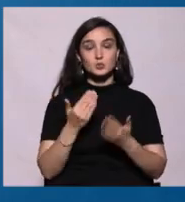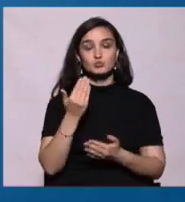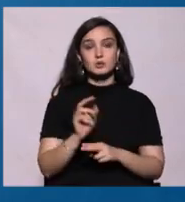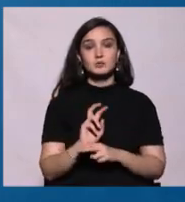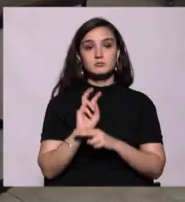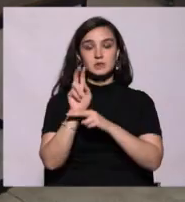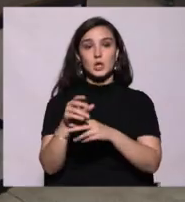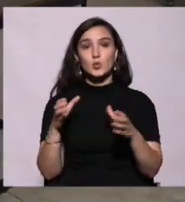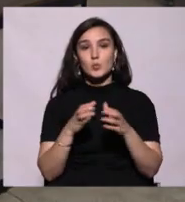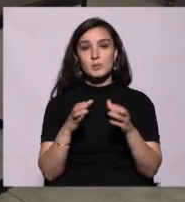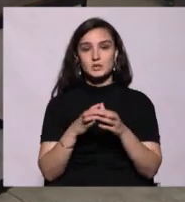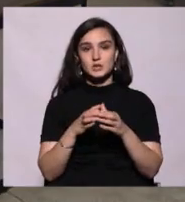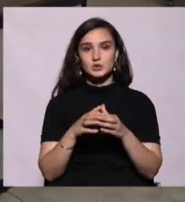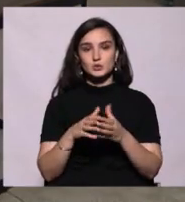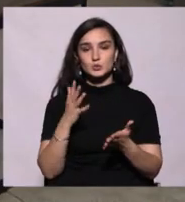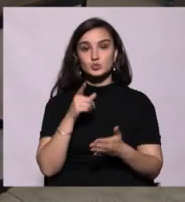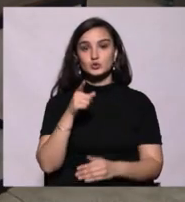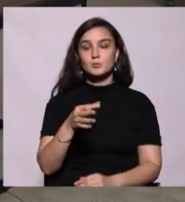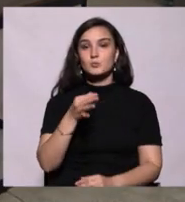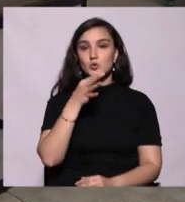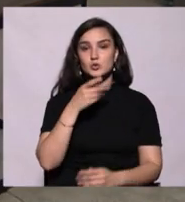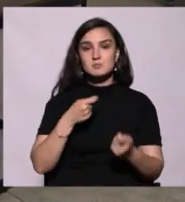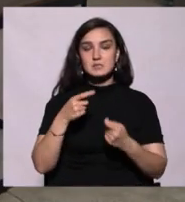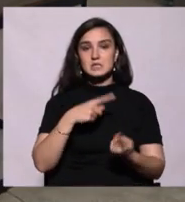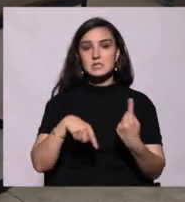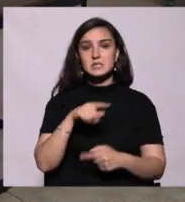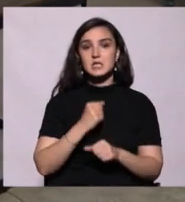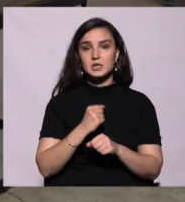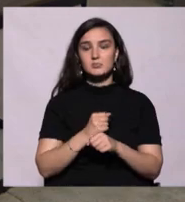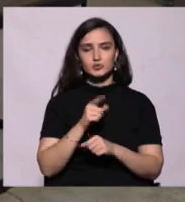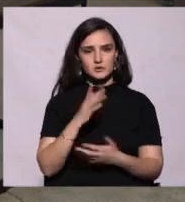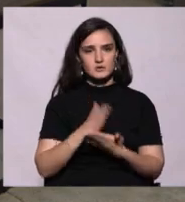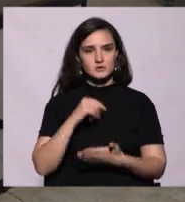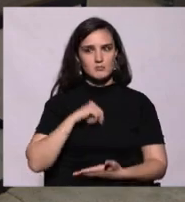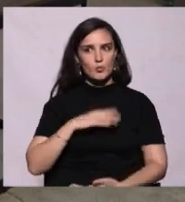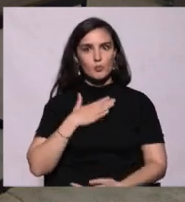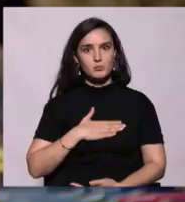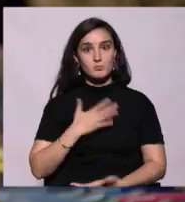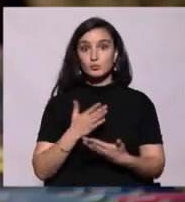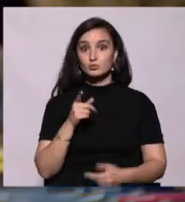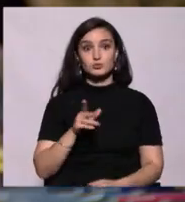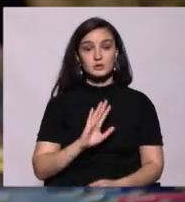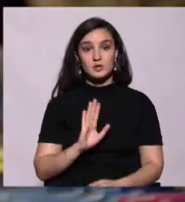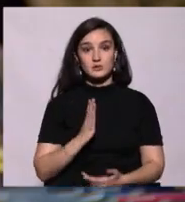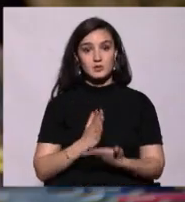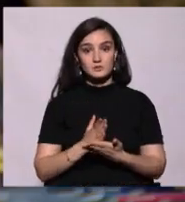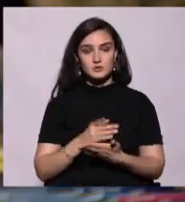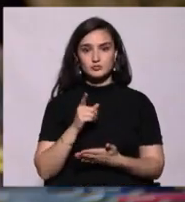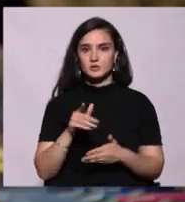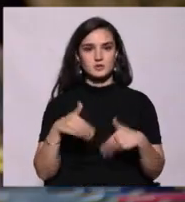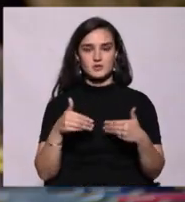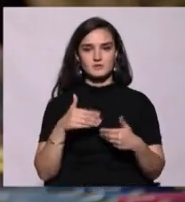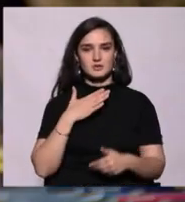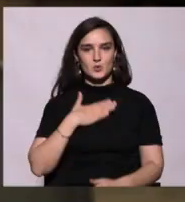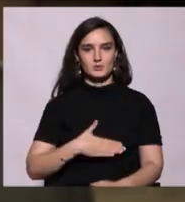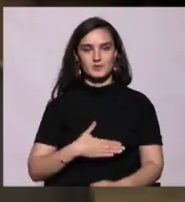to a company and you like doing business with them, you have satisfaction. If you don't have